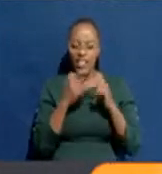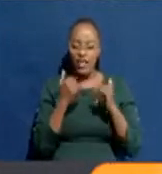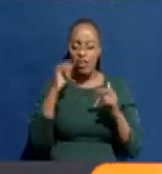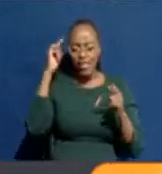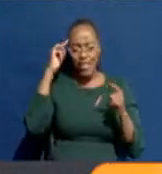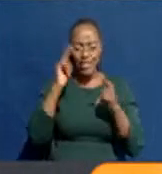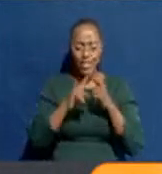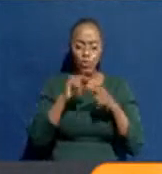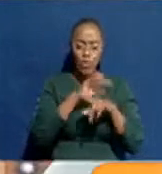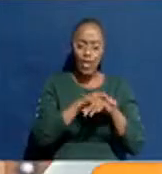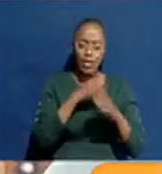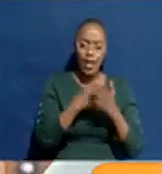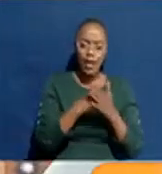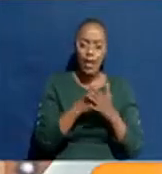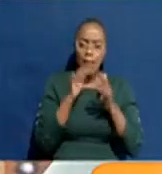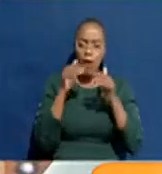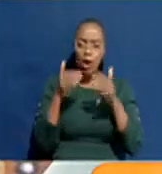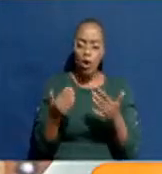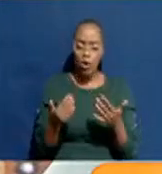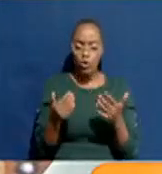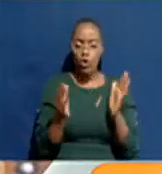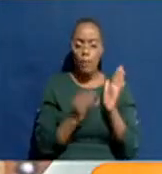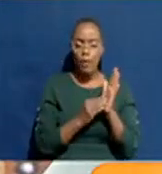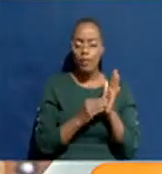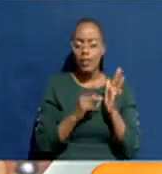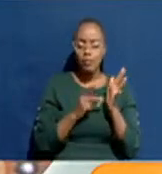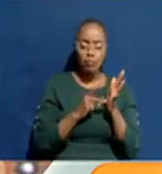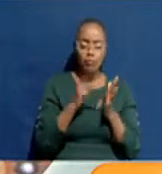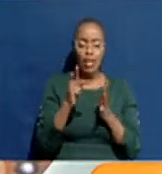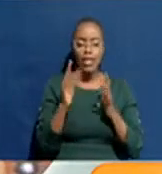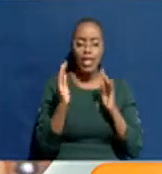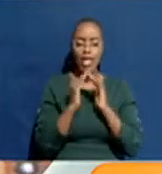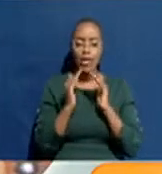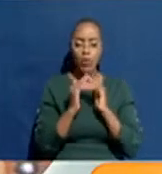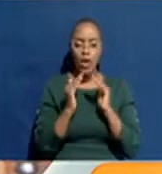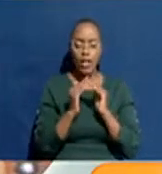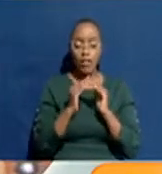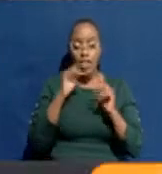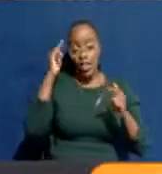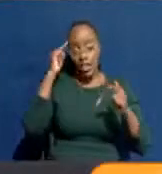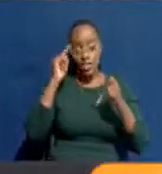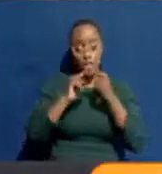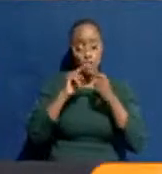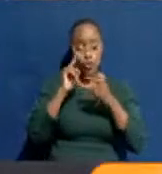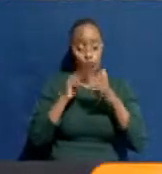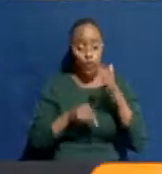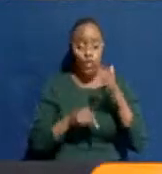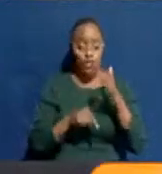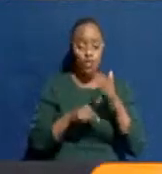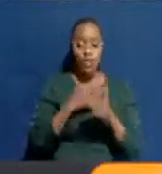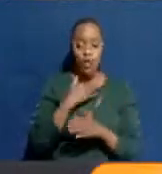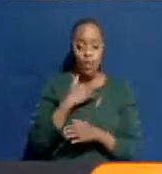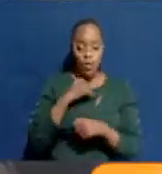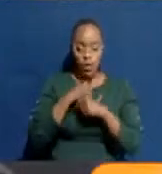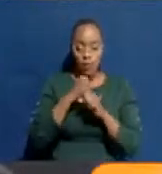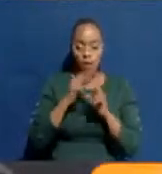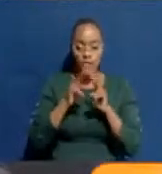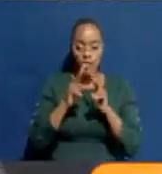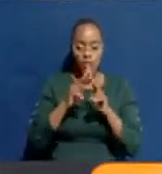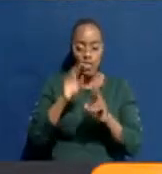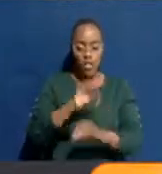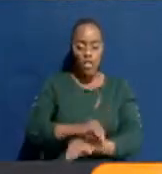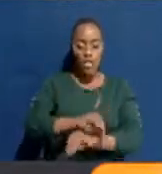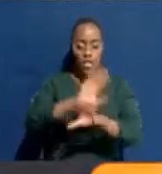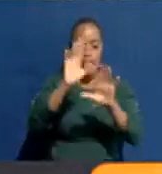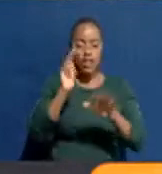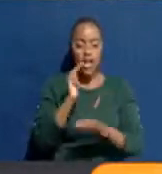raise the money or to inflict pain equally? The intention here, Gituko, and I want to make it very clear, we